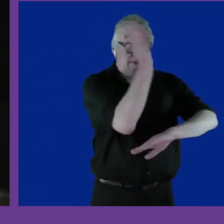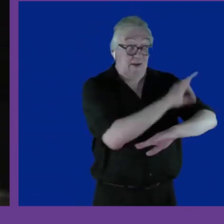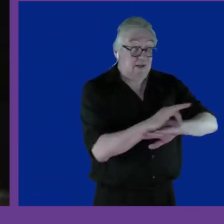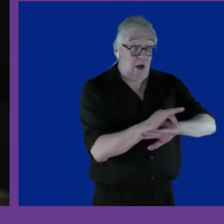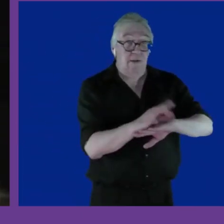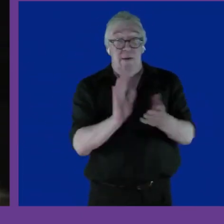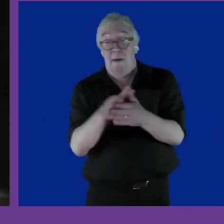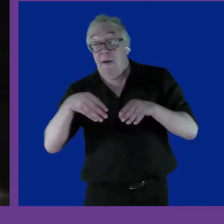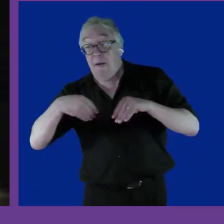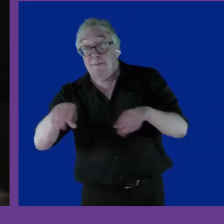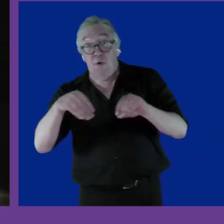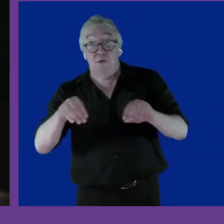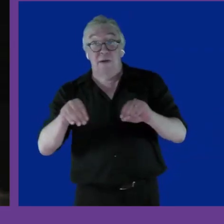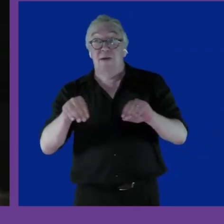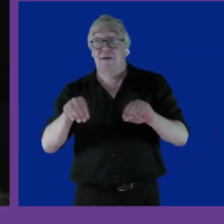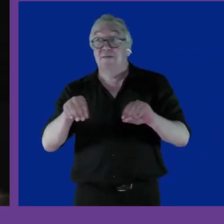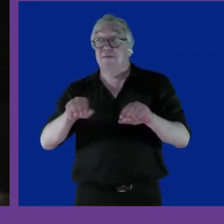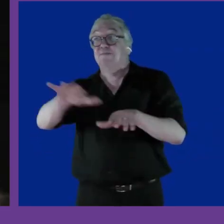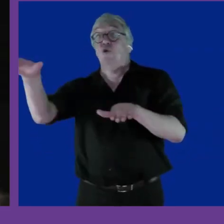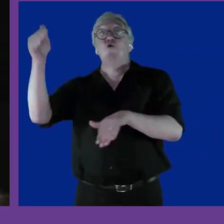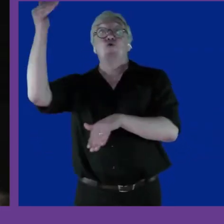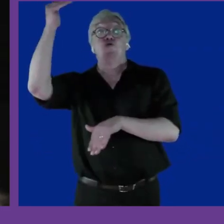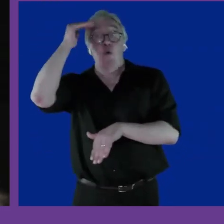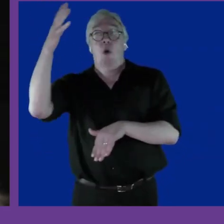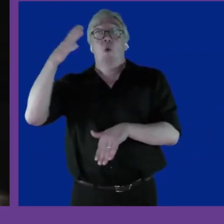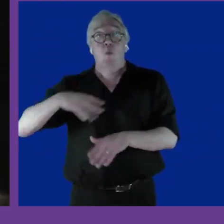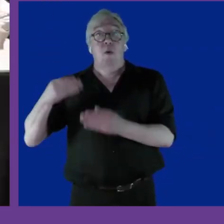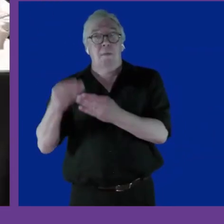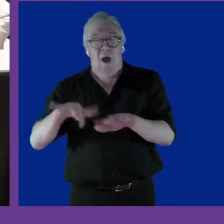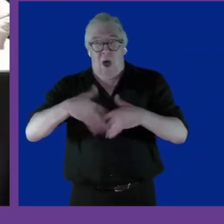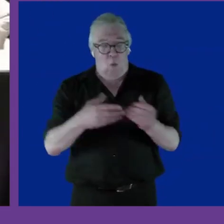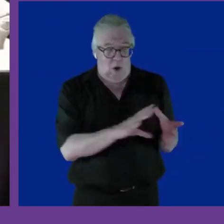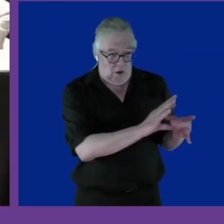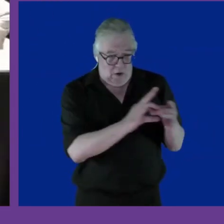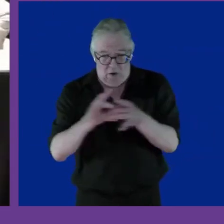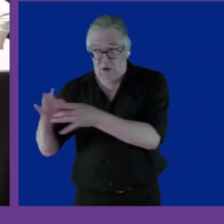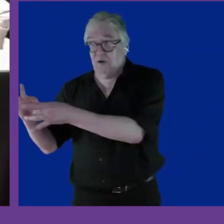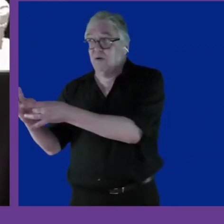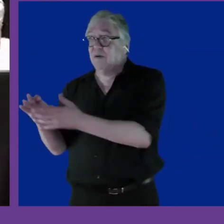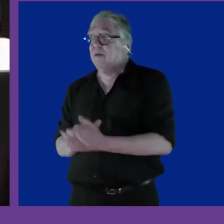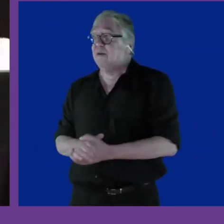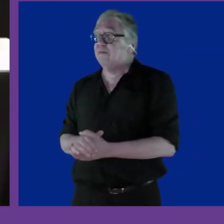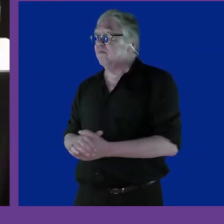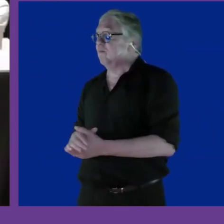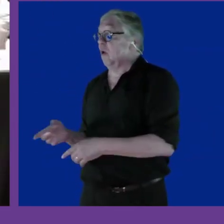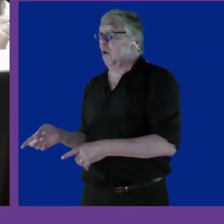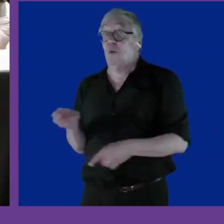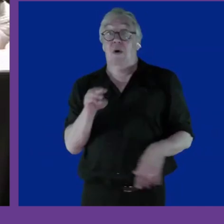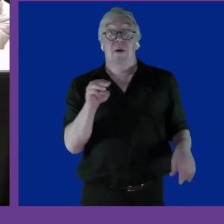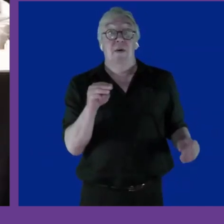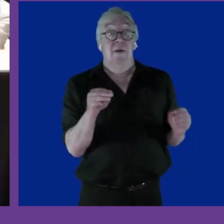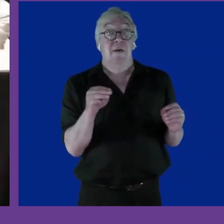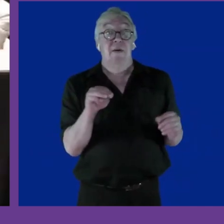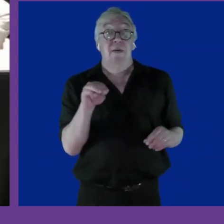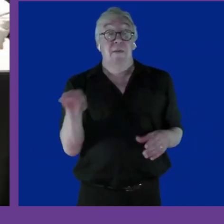marketing strategies to people? Yeah. So if I may try to formulate an answer to that question. First of all, I completely agree